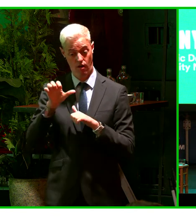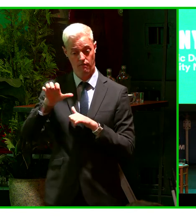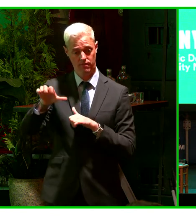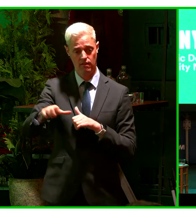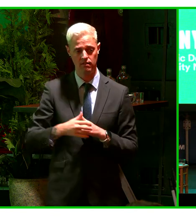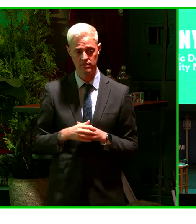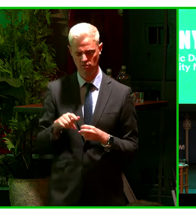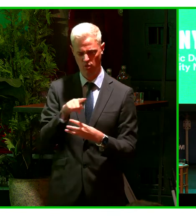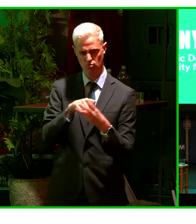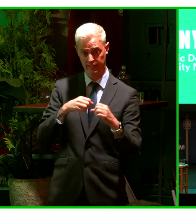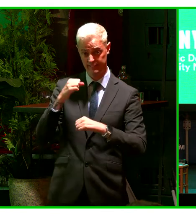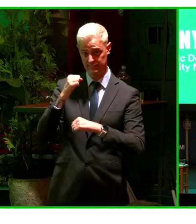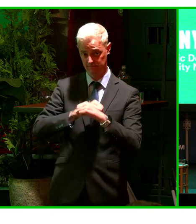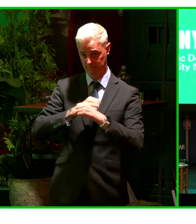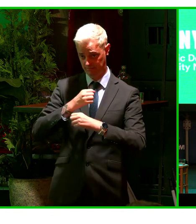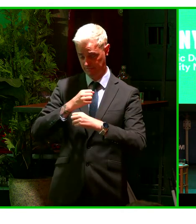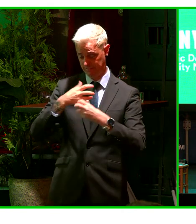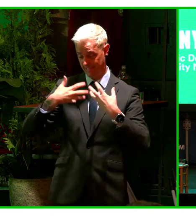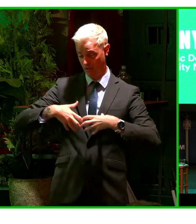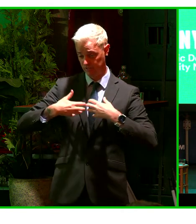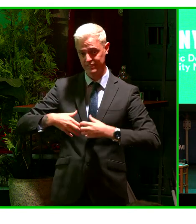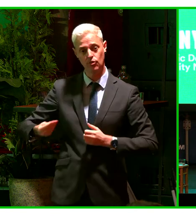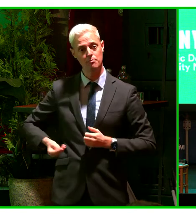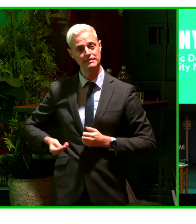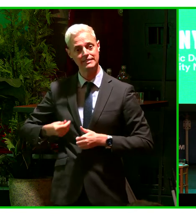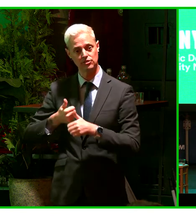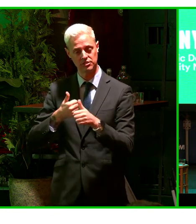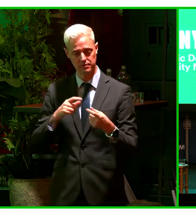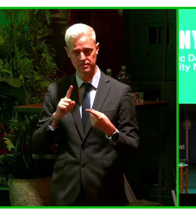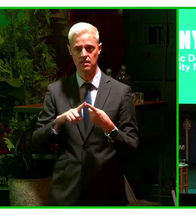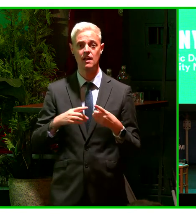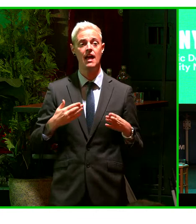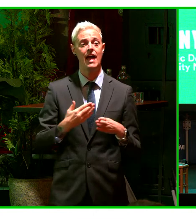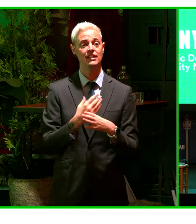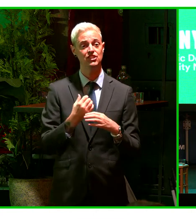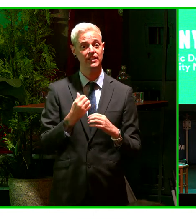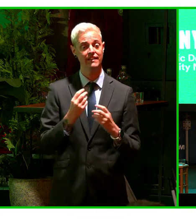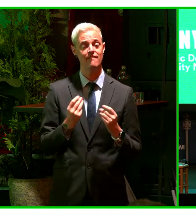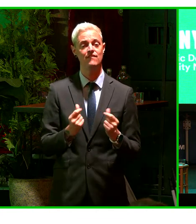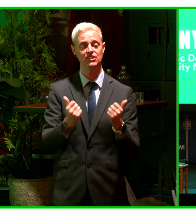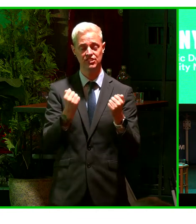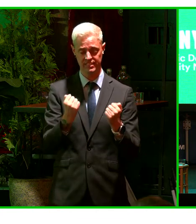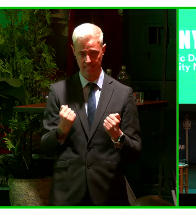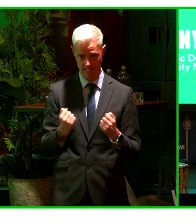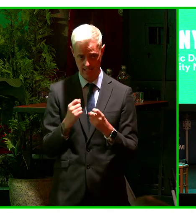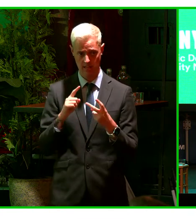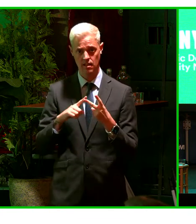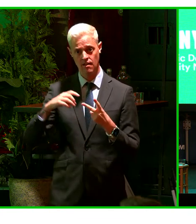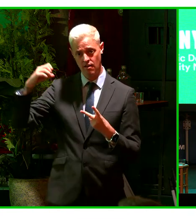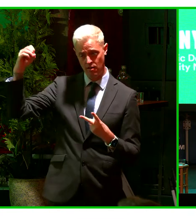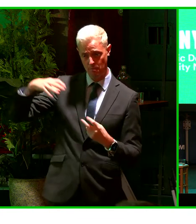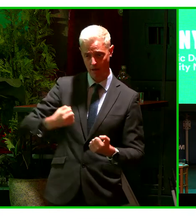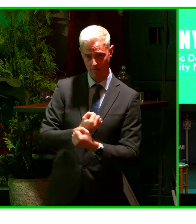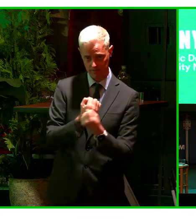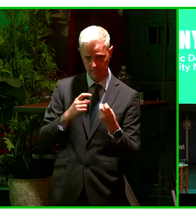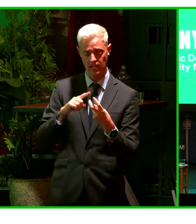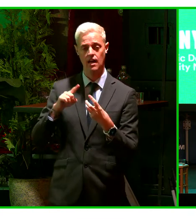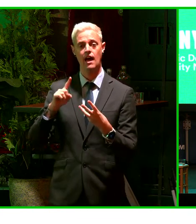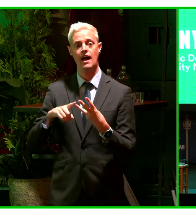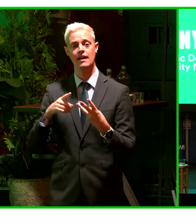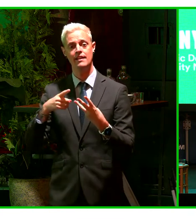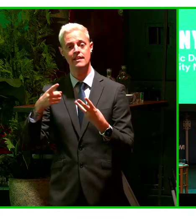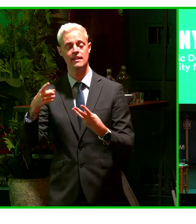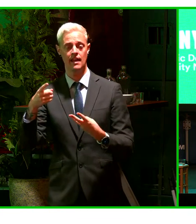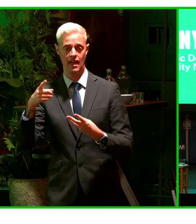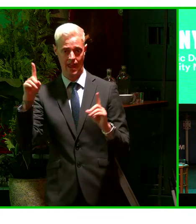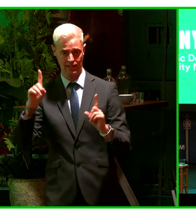three things we really push with our business customers is energy efficiency, PV and electric vehicles. You've got three technologies